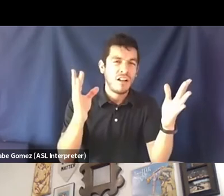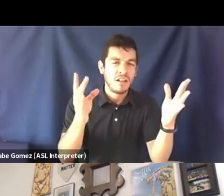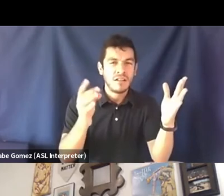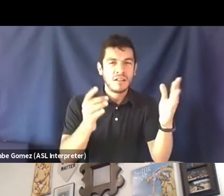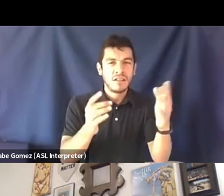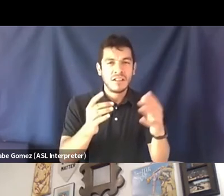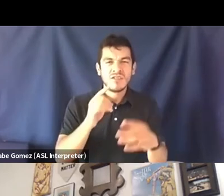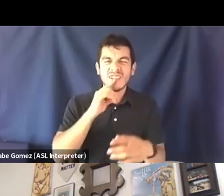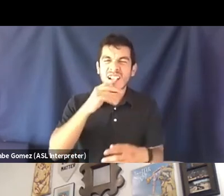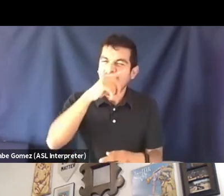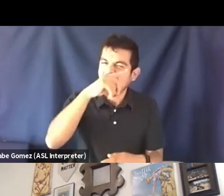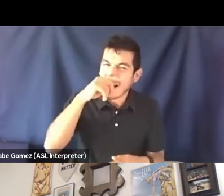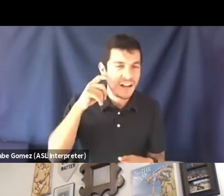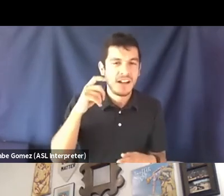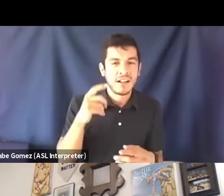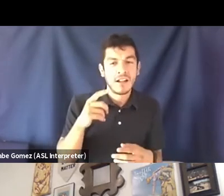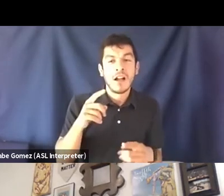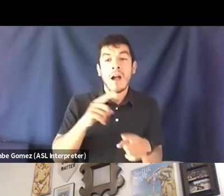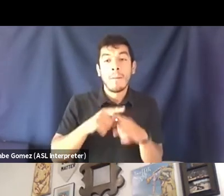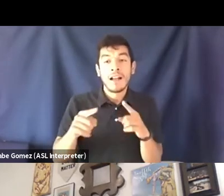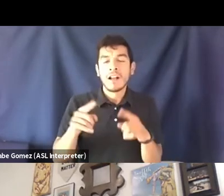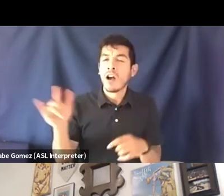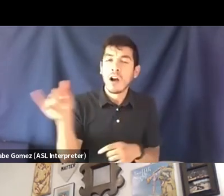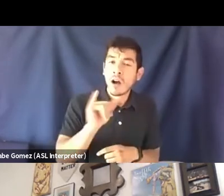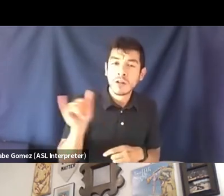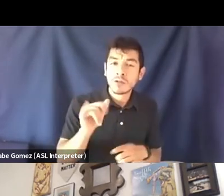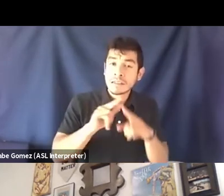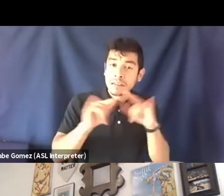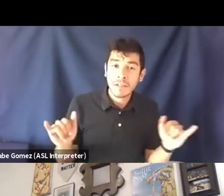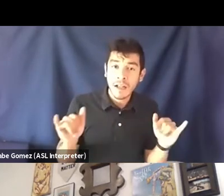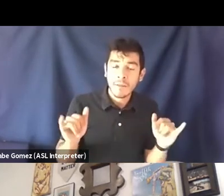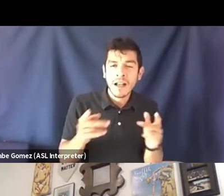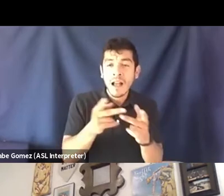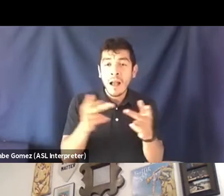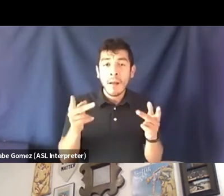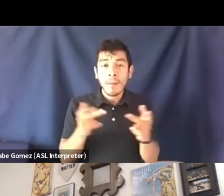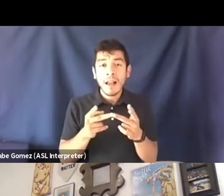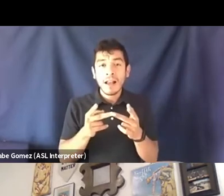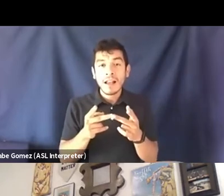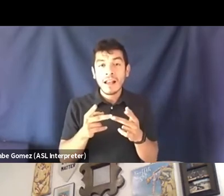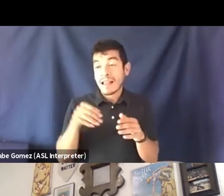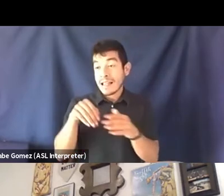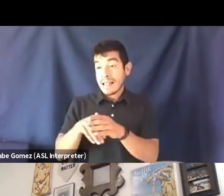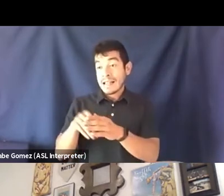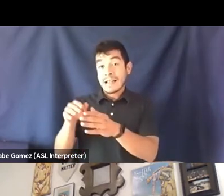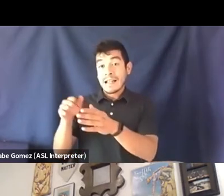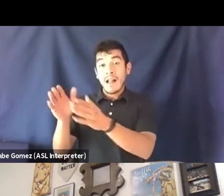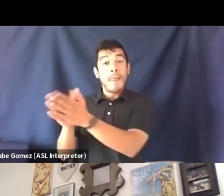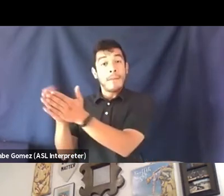horrific and heinous and stuff. But it's also a place where, if you look at it biblically, where